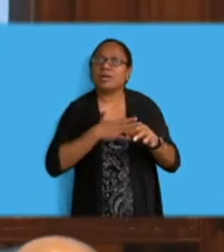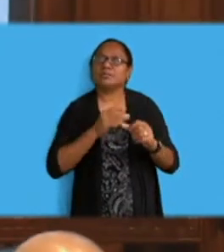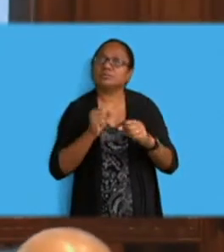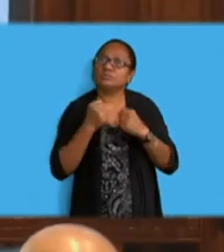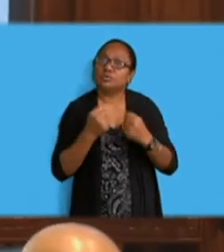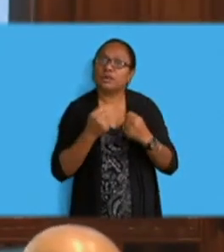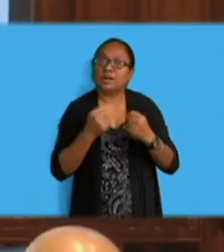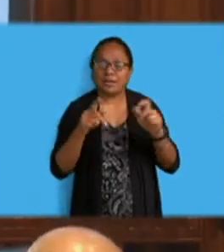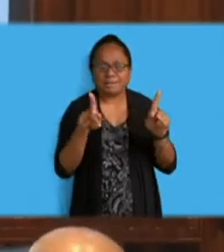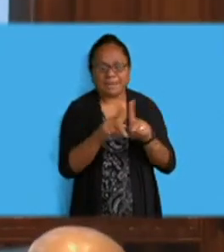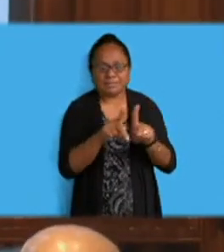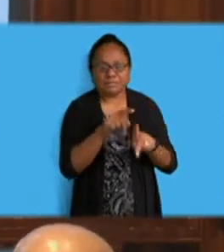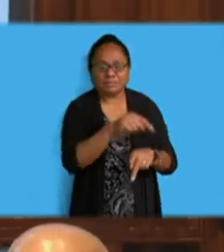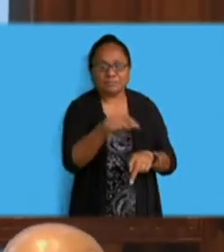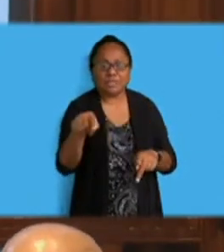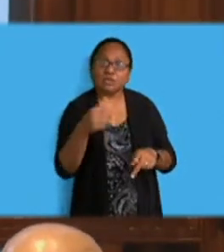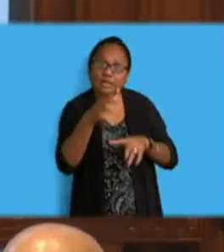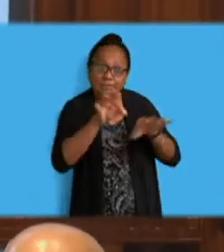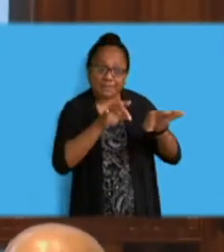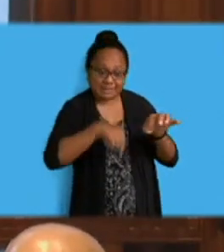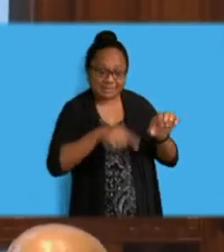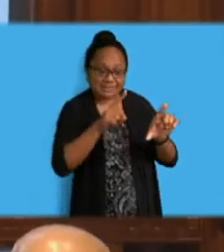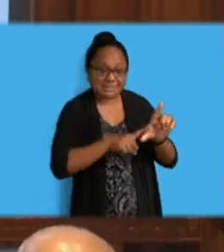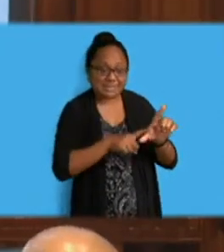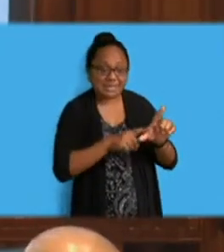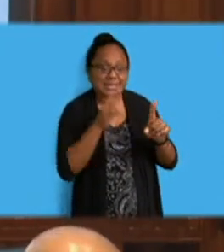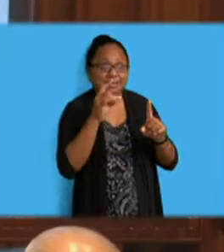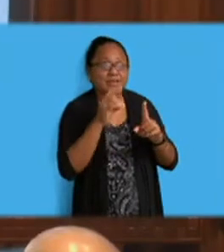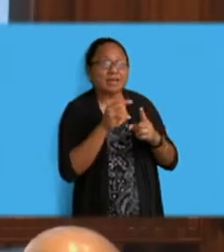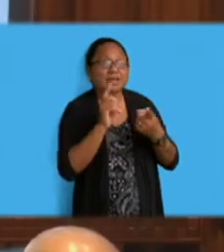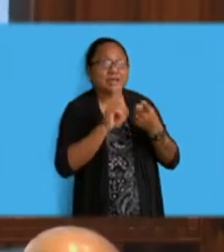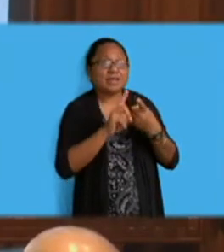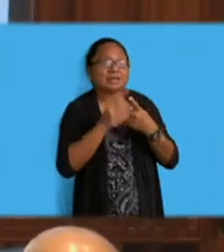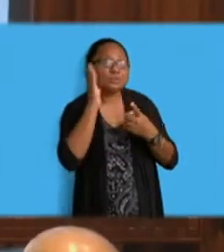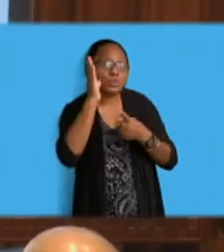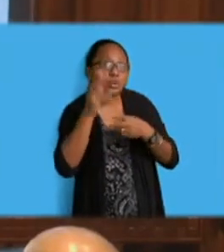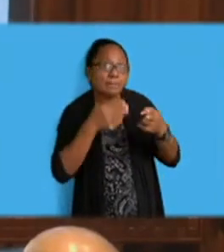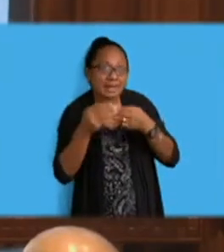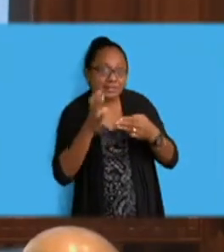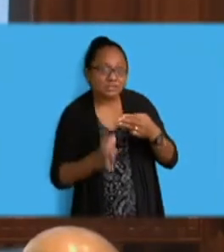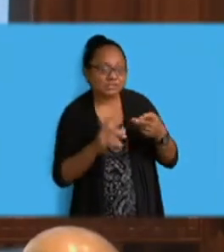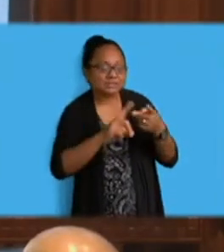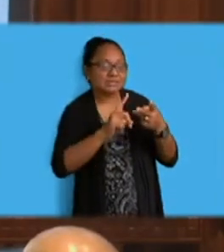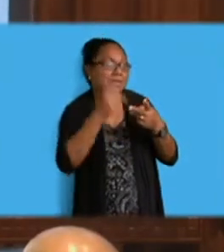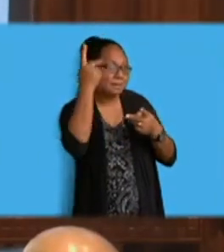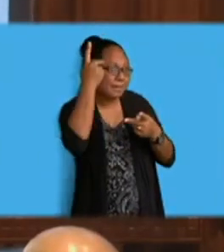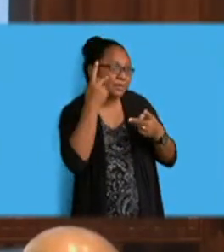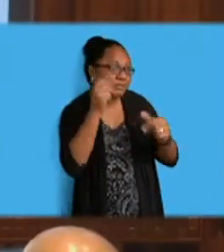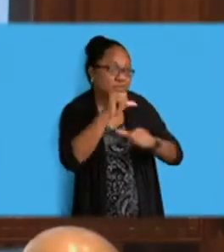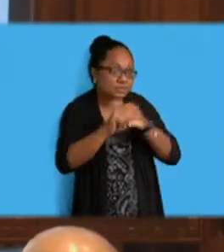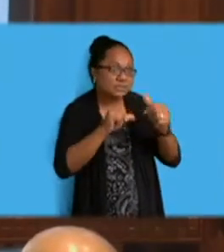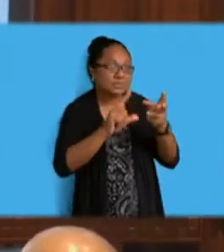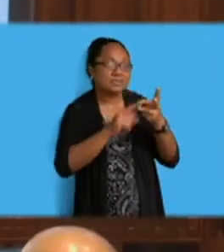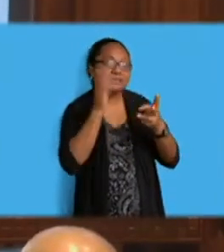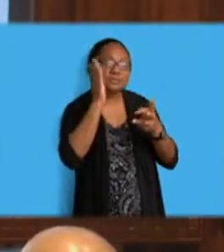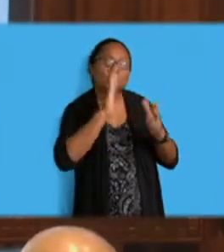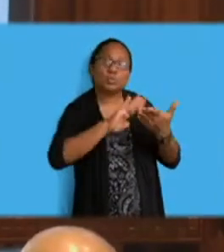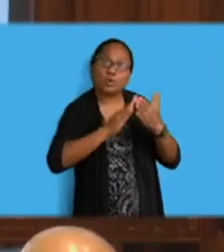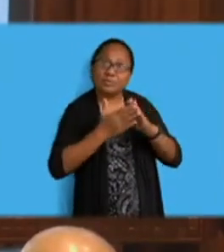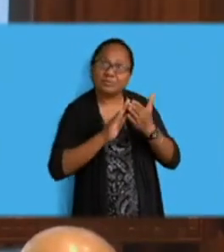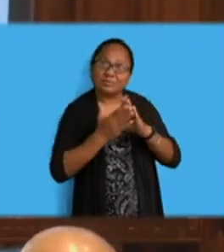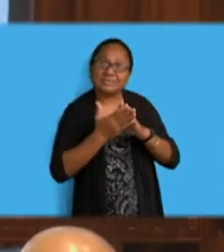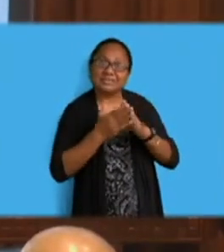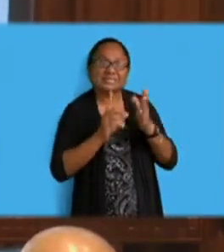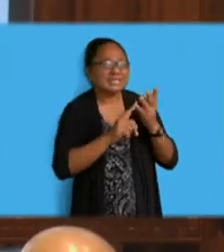We had earmarked that key stakeholders such as the school managers, parents associations, school communities,